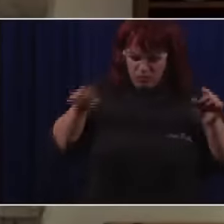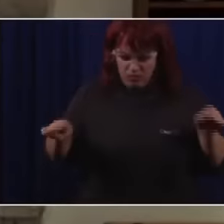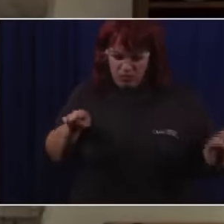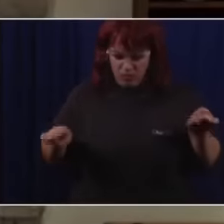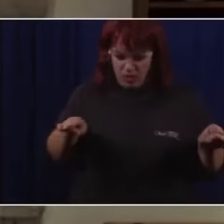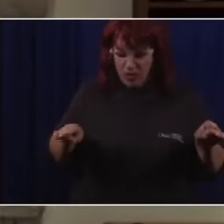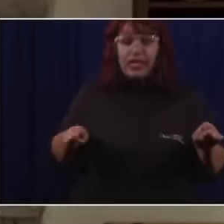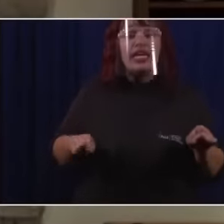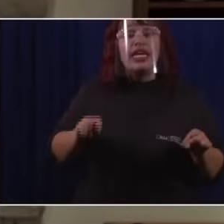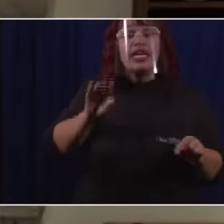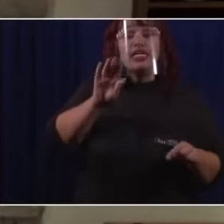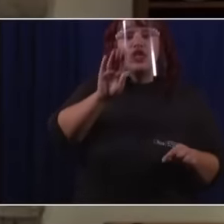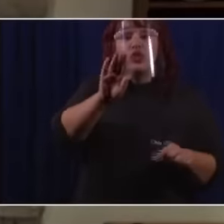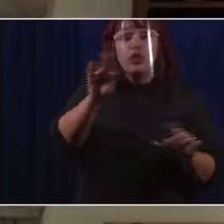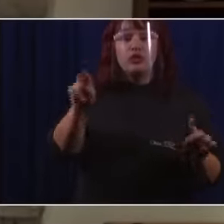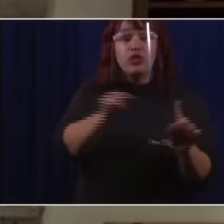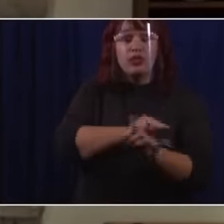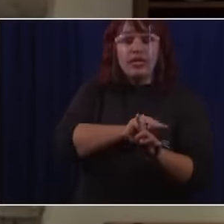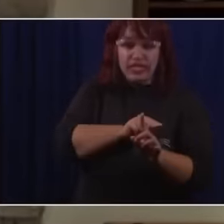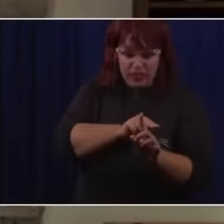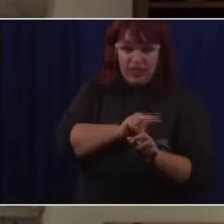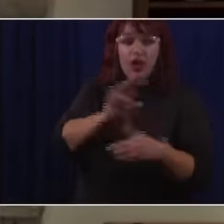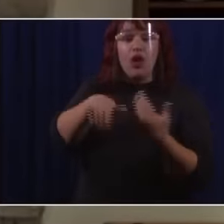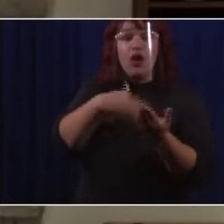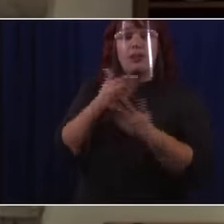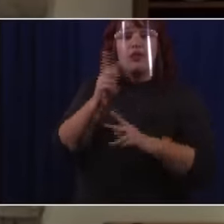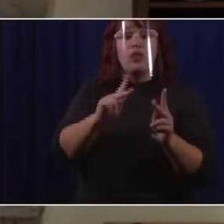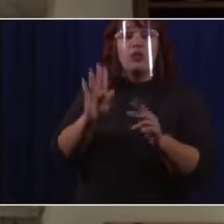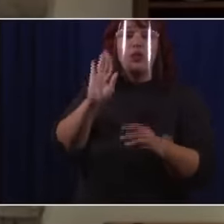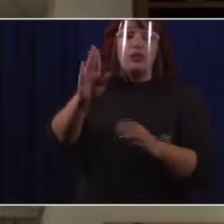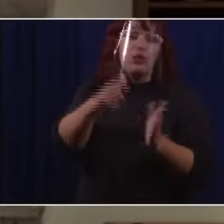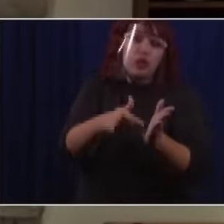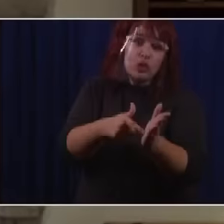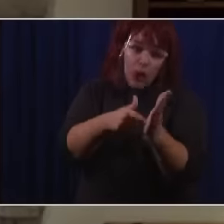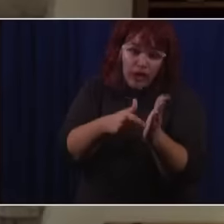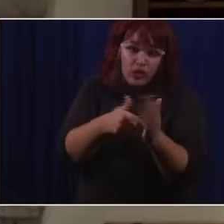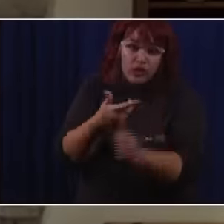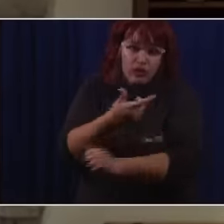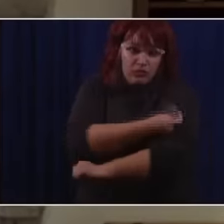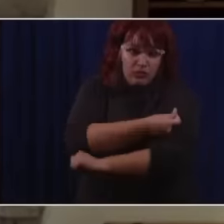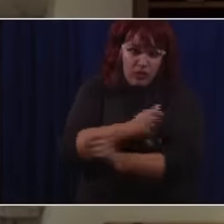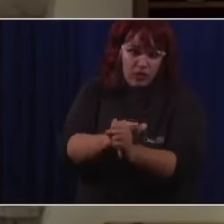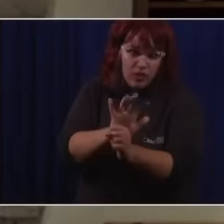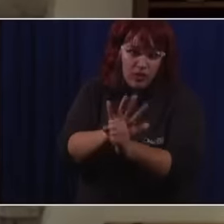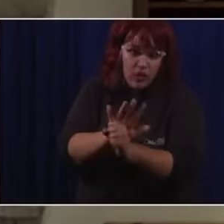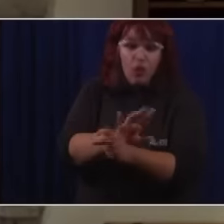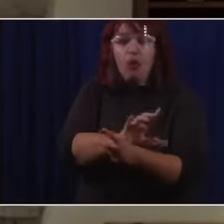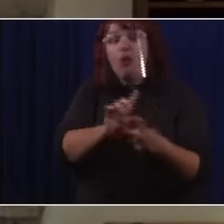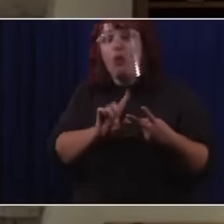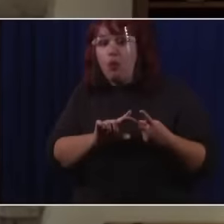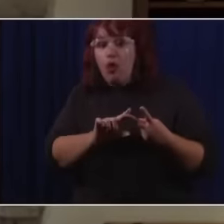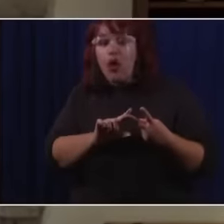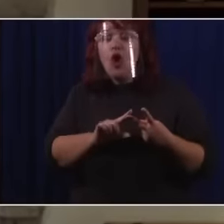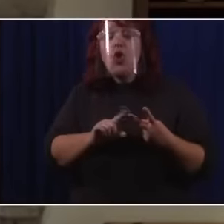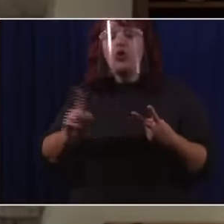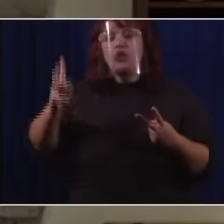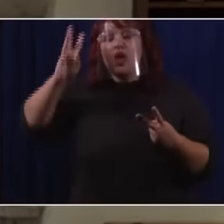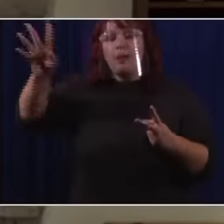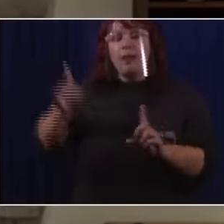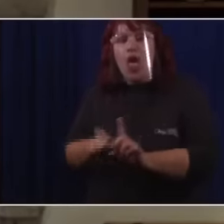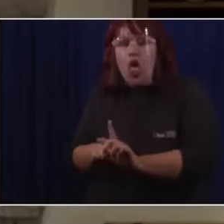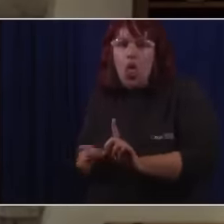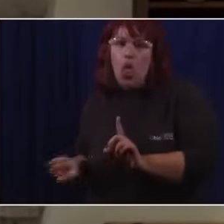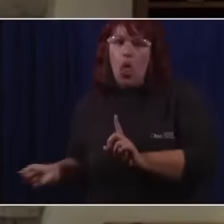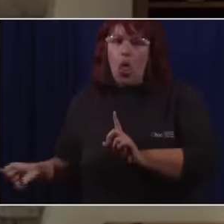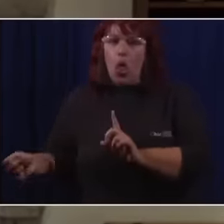require vaccination and immunity proof in order to go back to normal life? Or will you backdoor mandate a vaccine by allowing businesses and